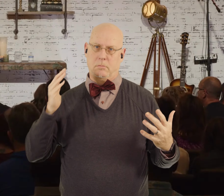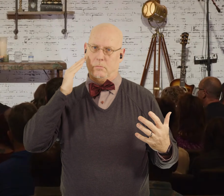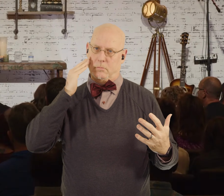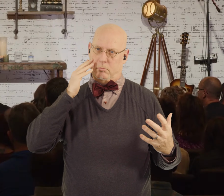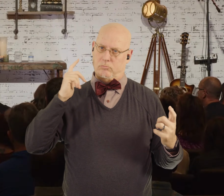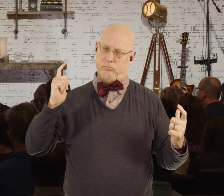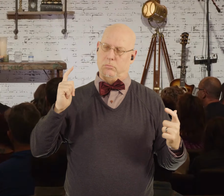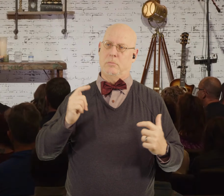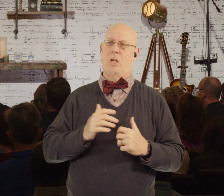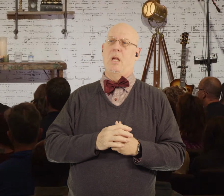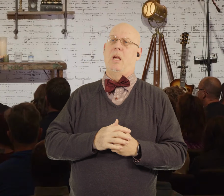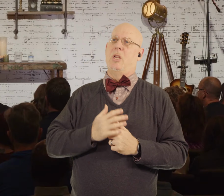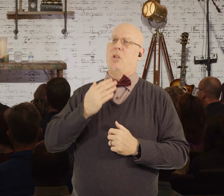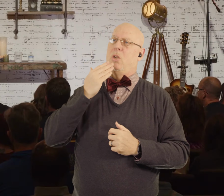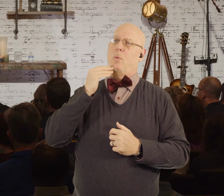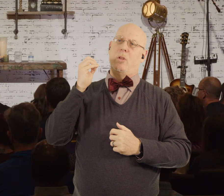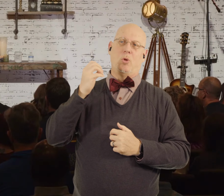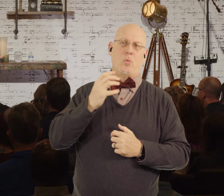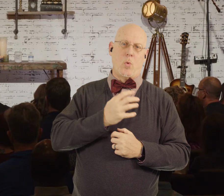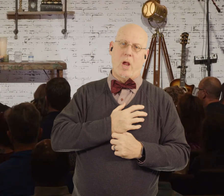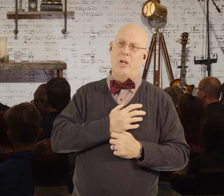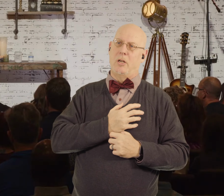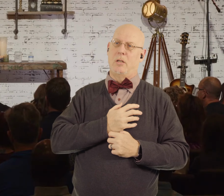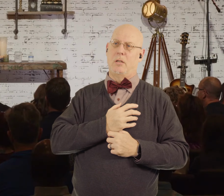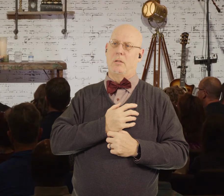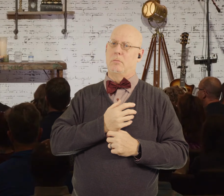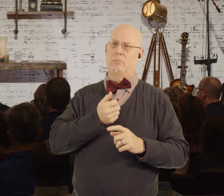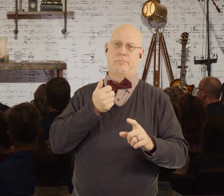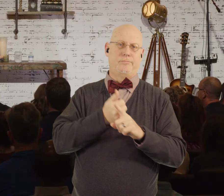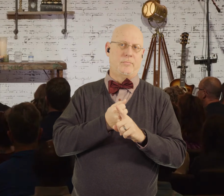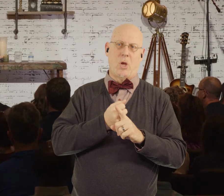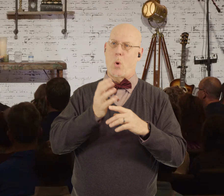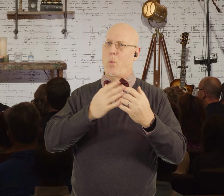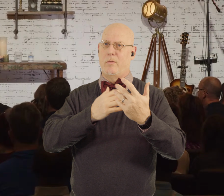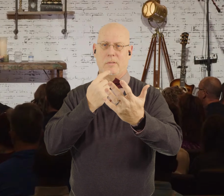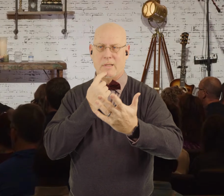JFK. And sweetly,